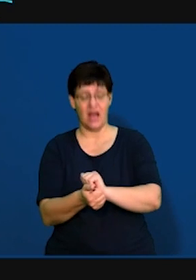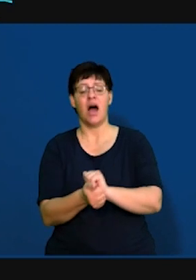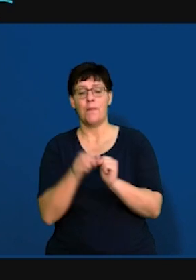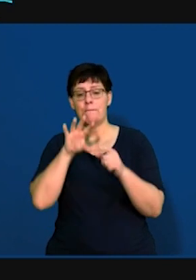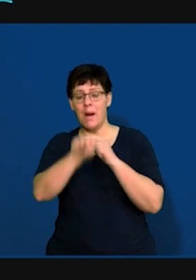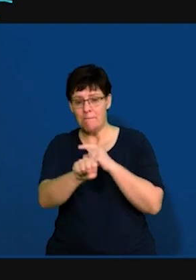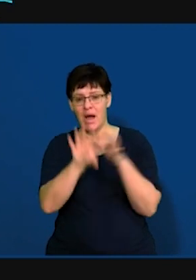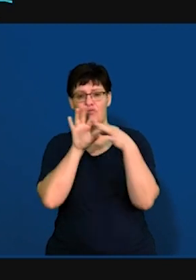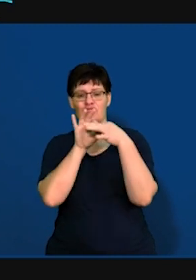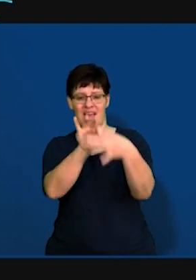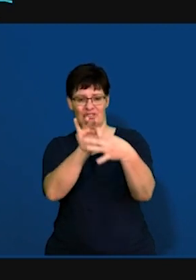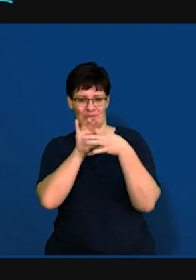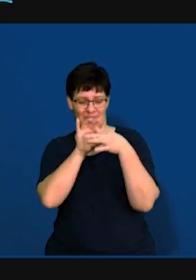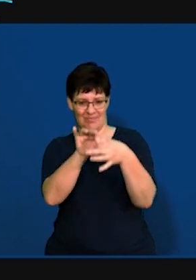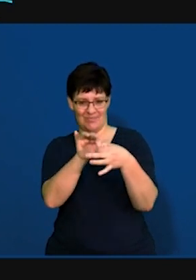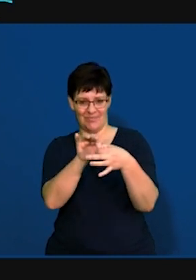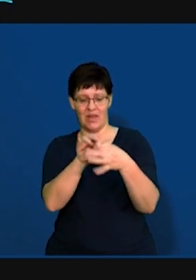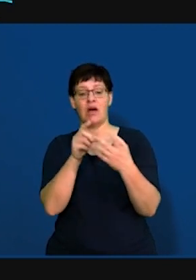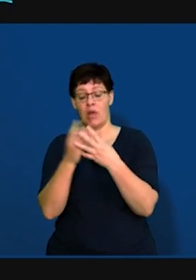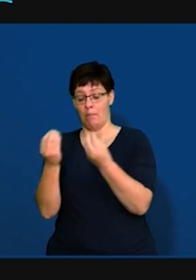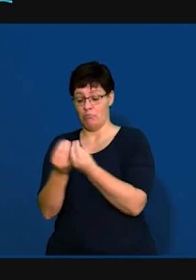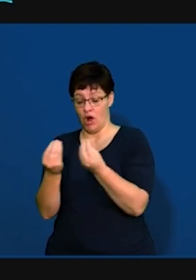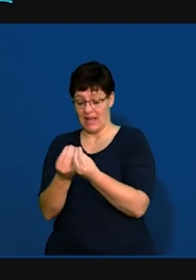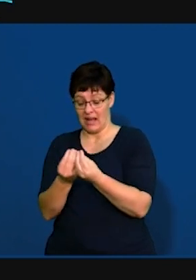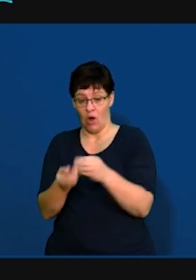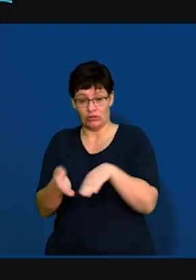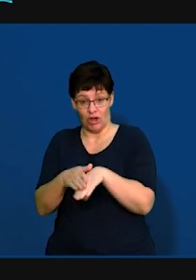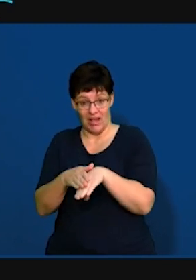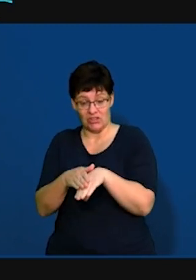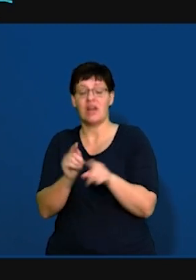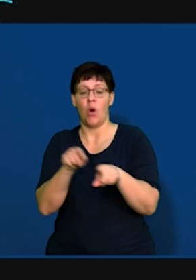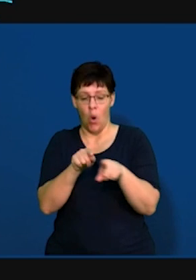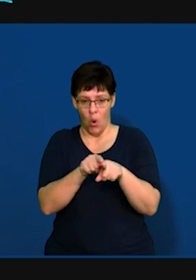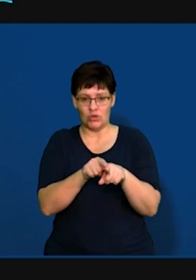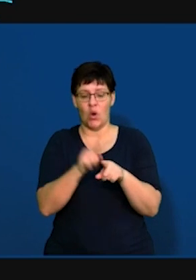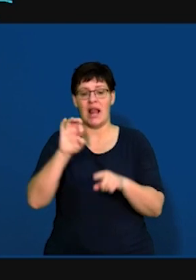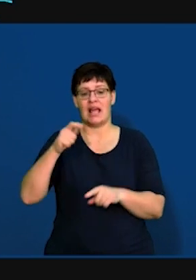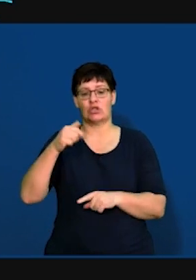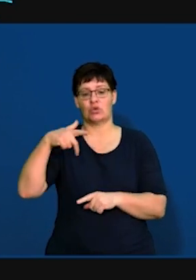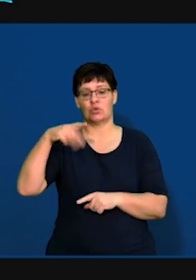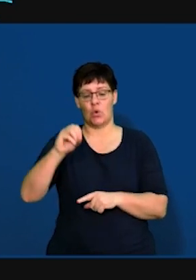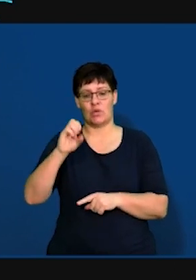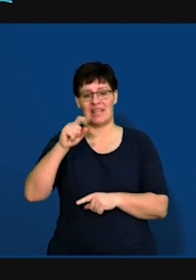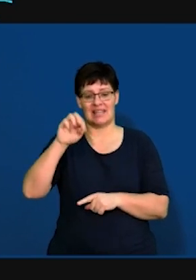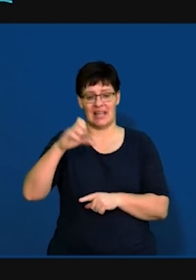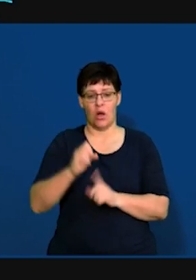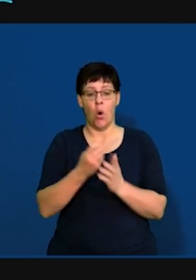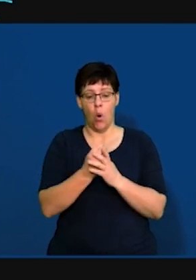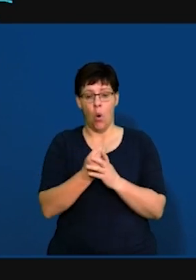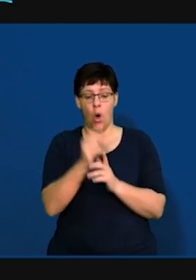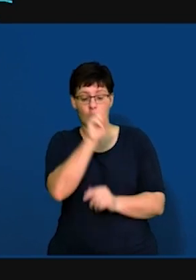the relationship that exists between the product of the charges as well as the electrostatic force, as well as the square of the distance